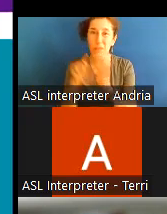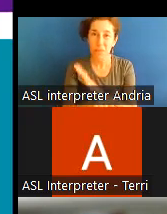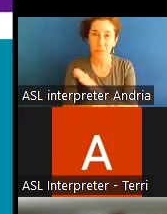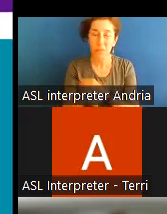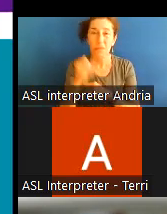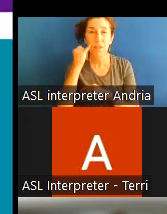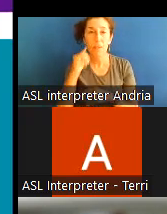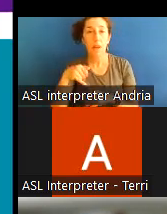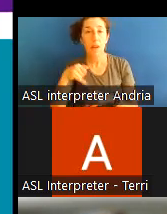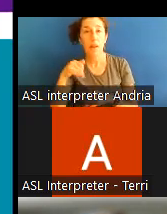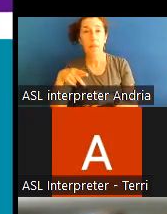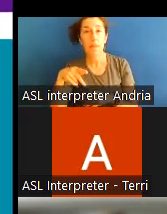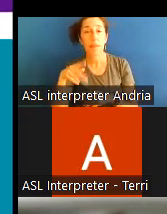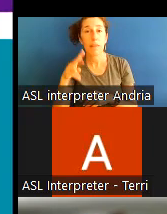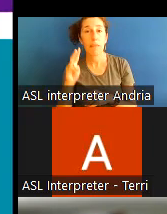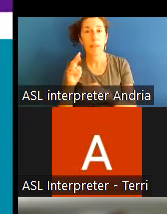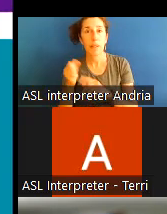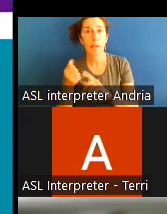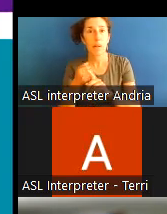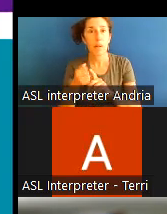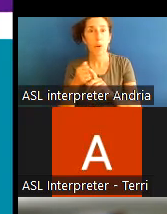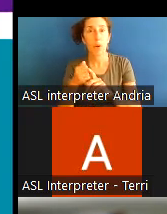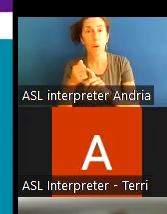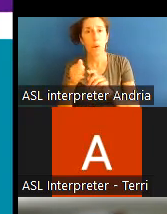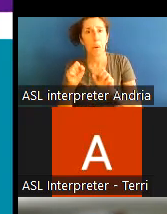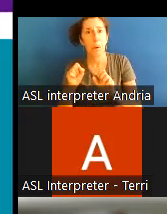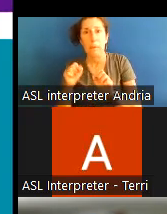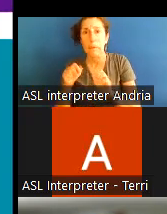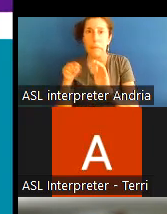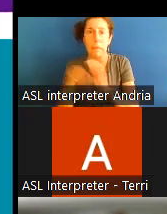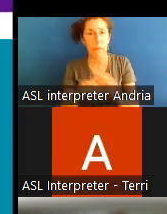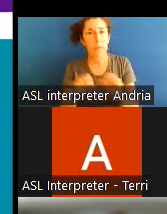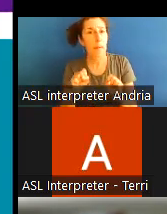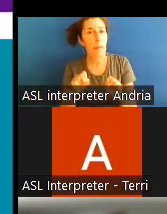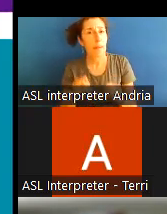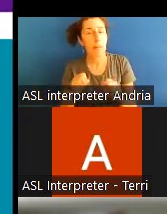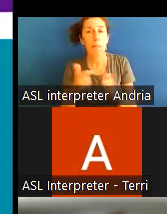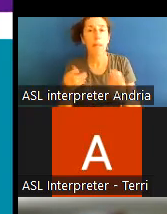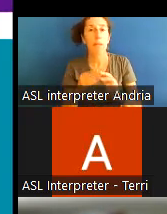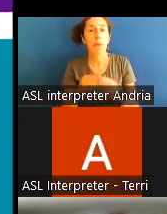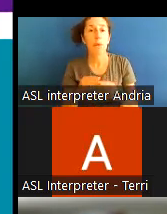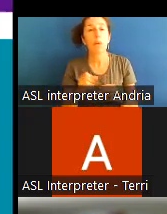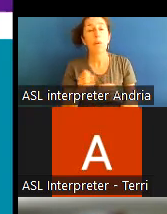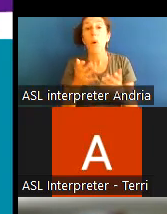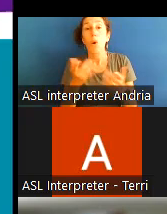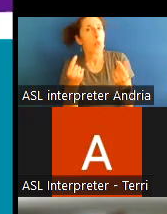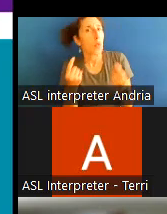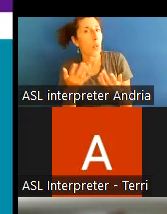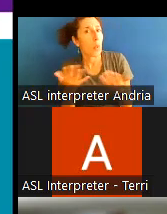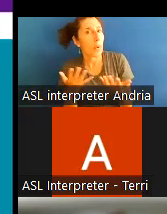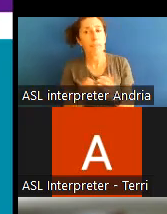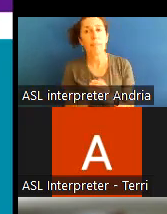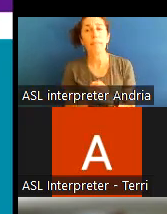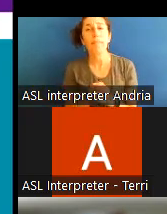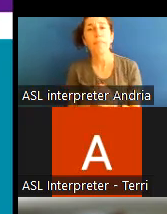So that's a pretty big number. So here are our takeaways. Intimate partner sexual violence can take many forms,